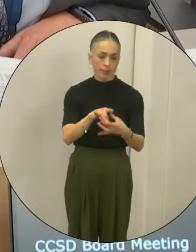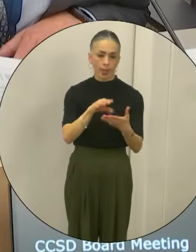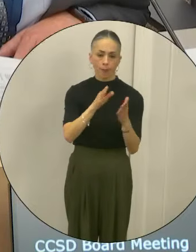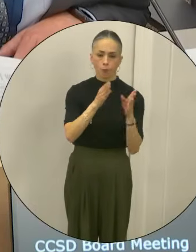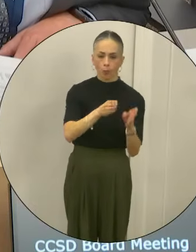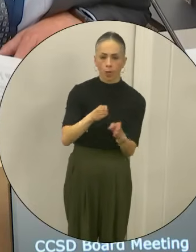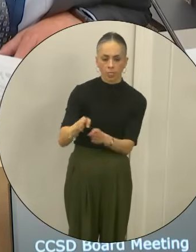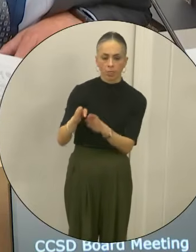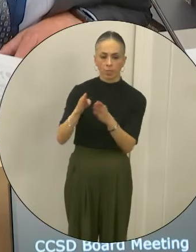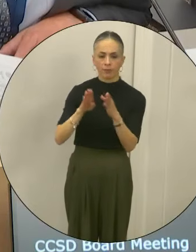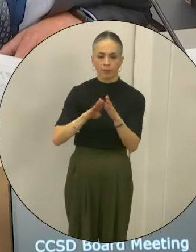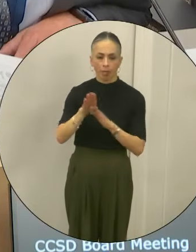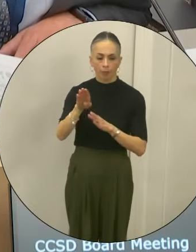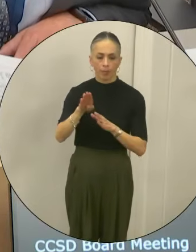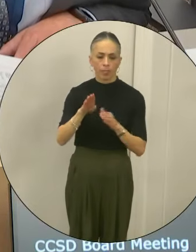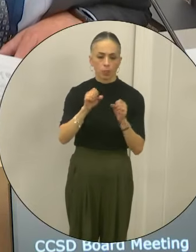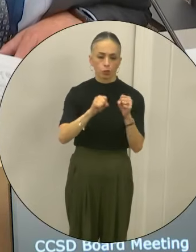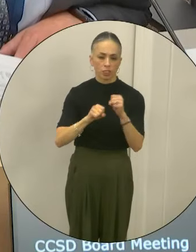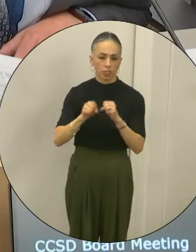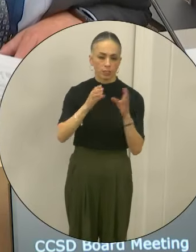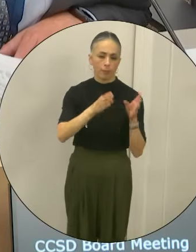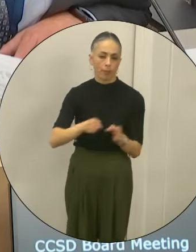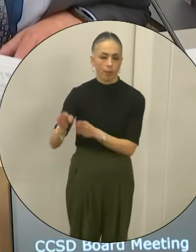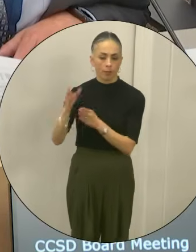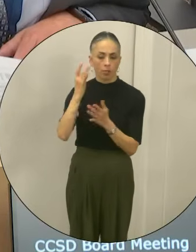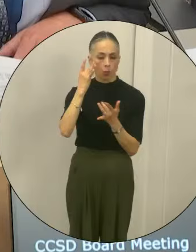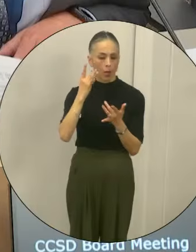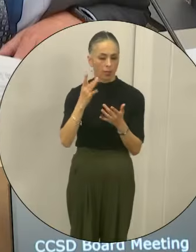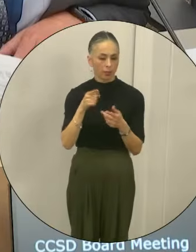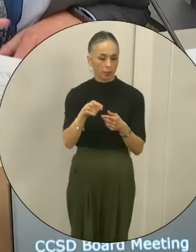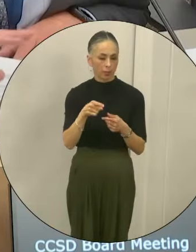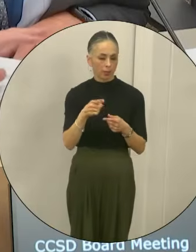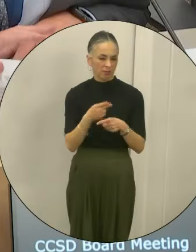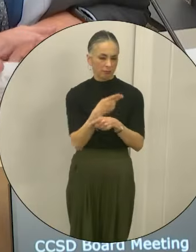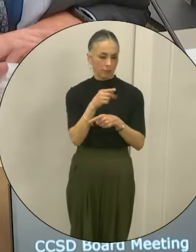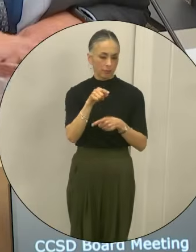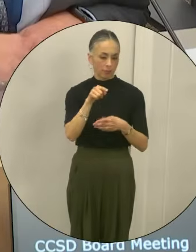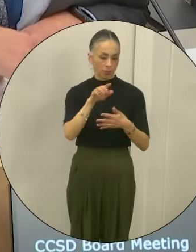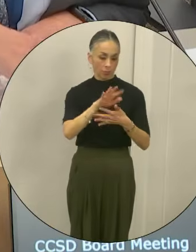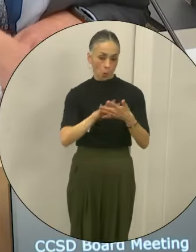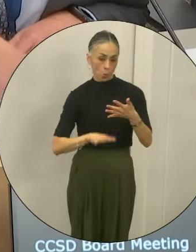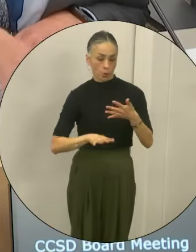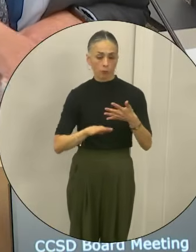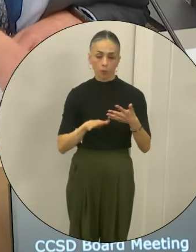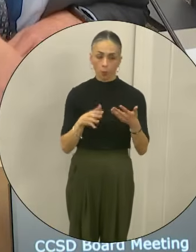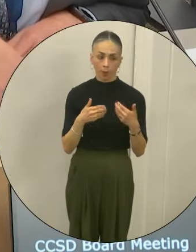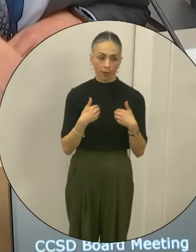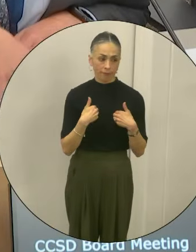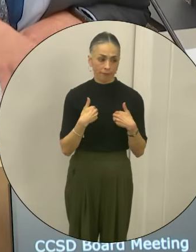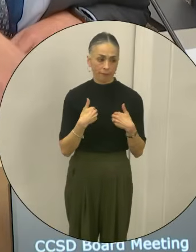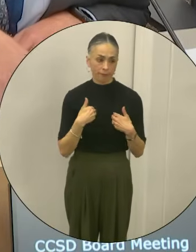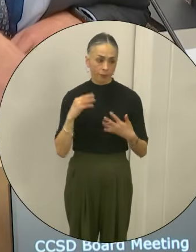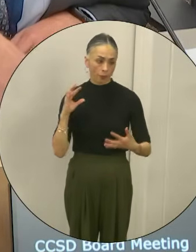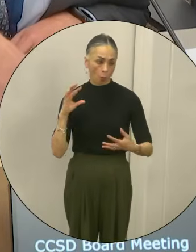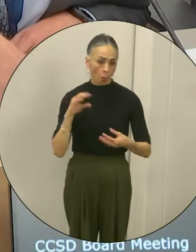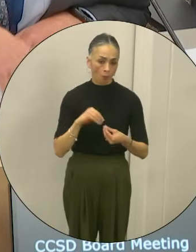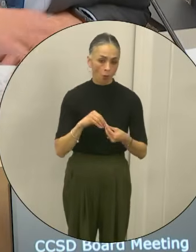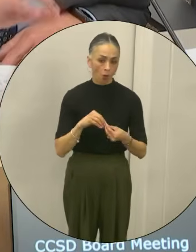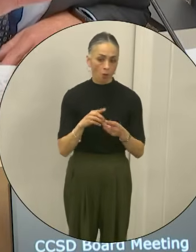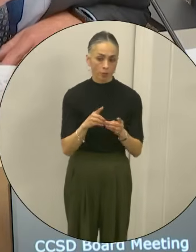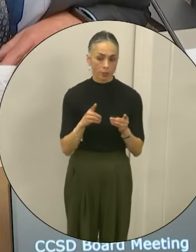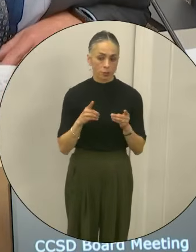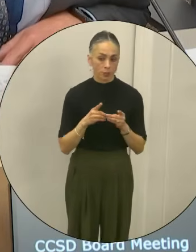the strategic plan. So that's where we're using those. Again, we do have whole overall district